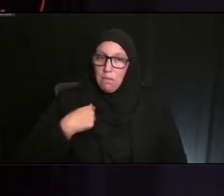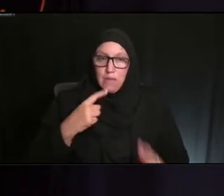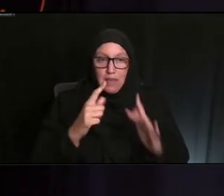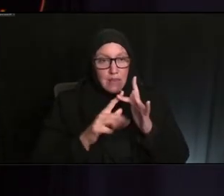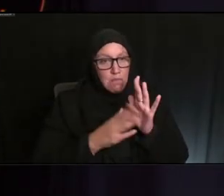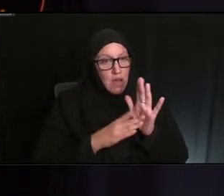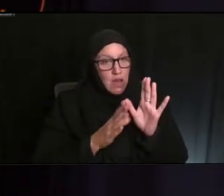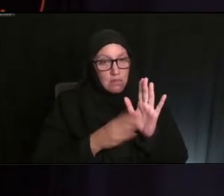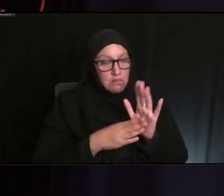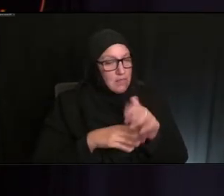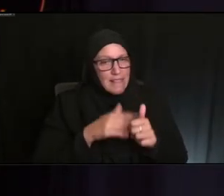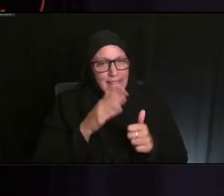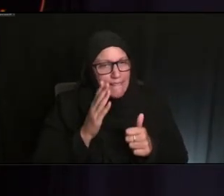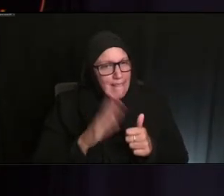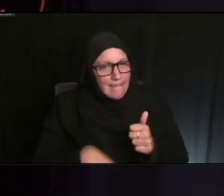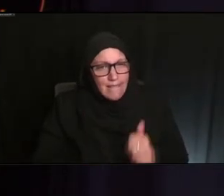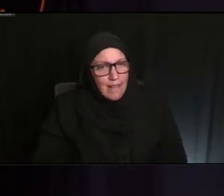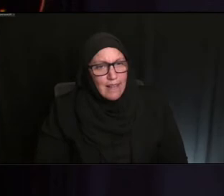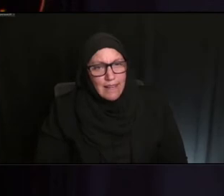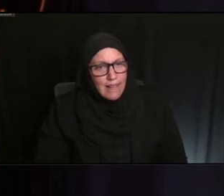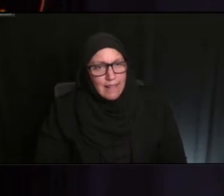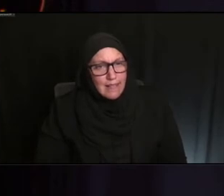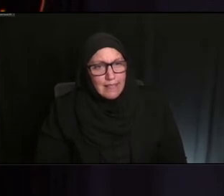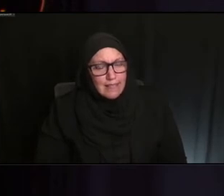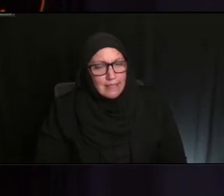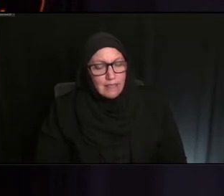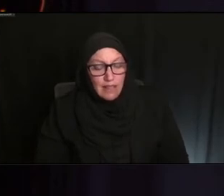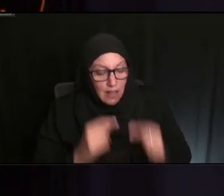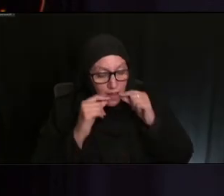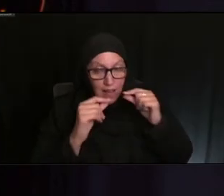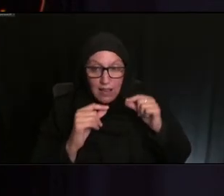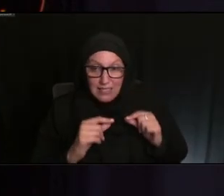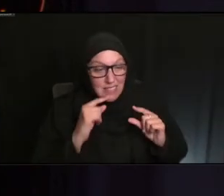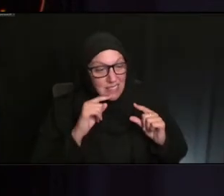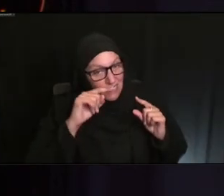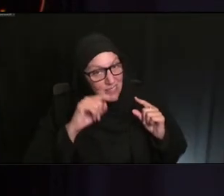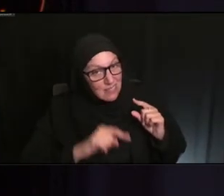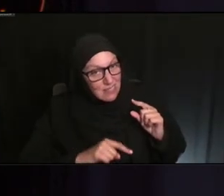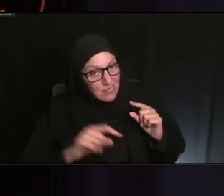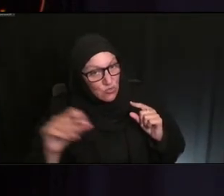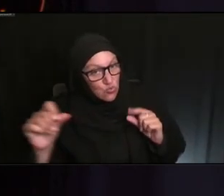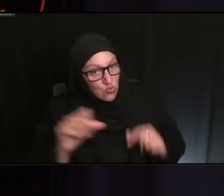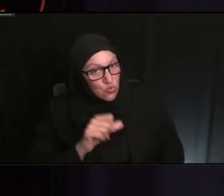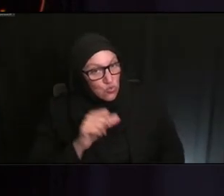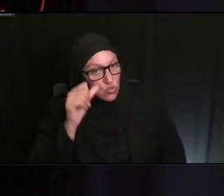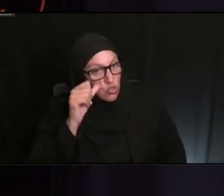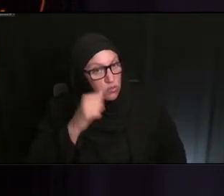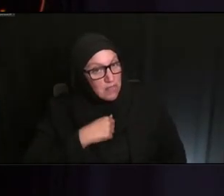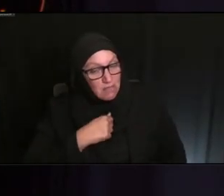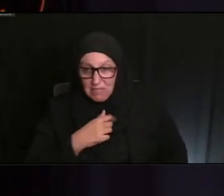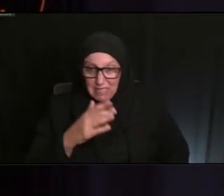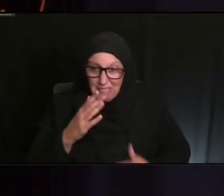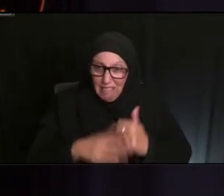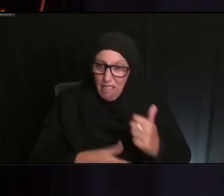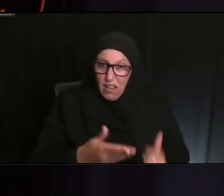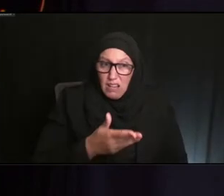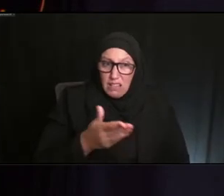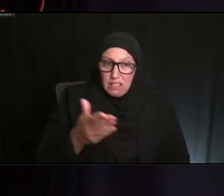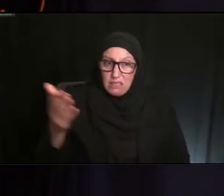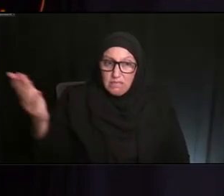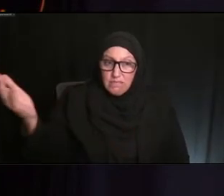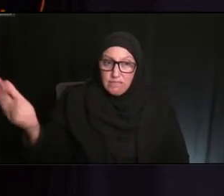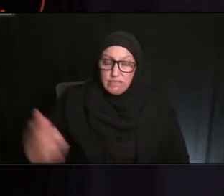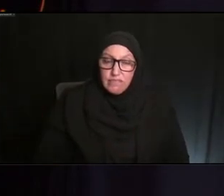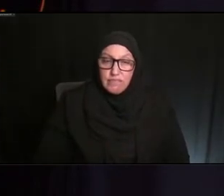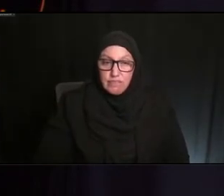one of the rulers said, the imam that's mentioned in this hadith is me. They didn't do this. You know, there's those people that